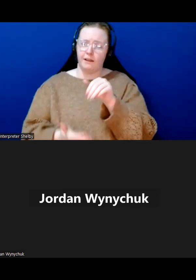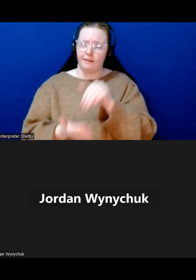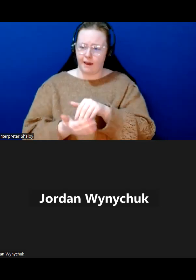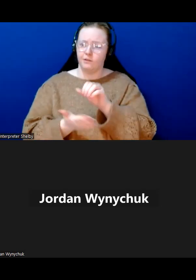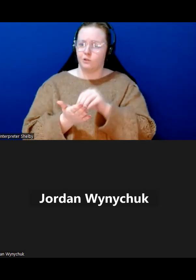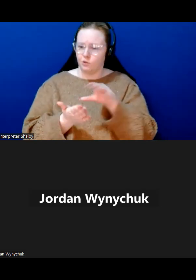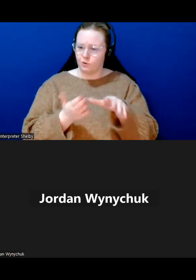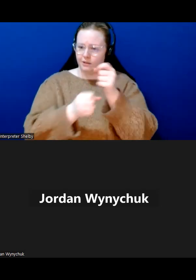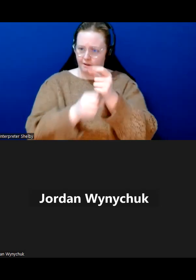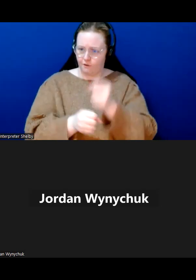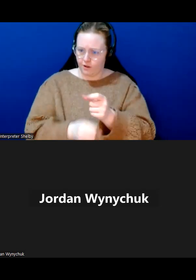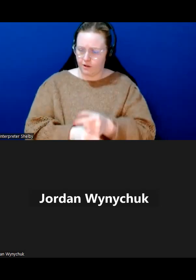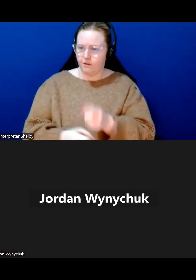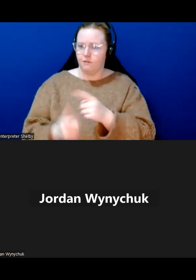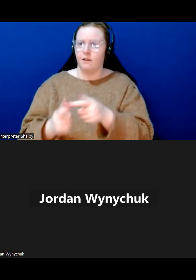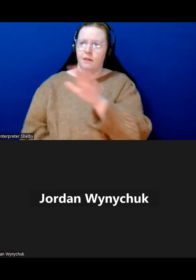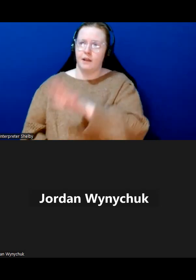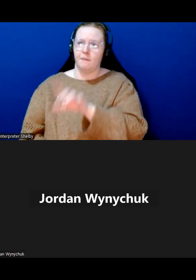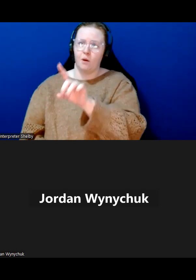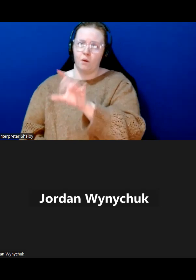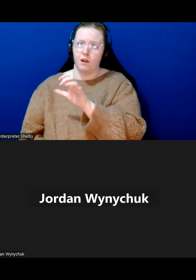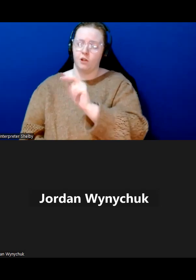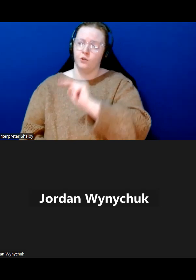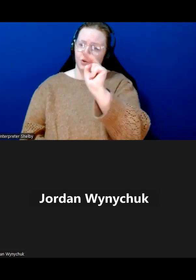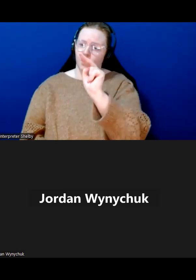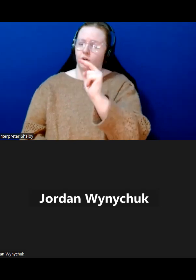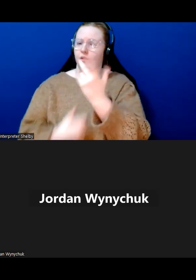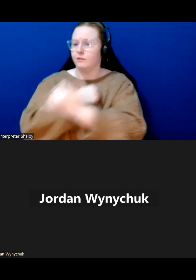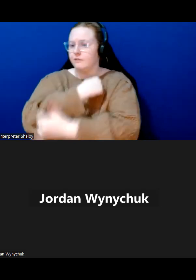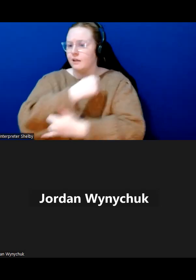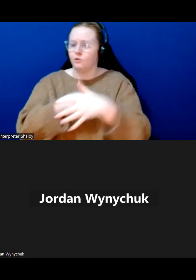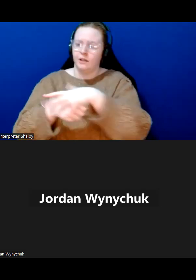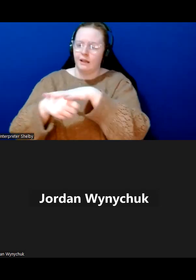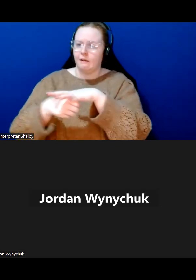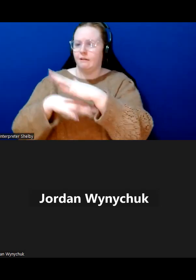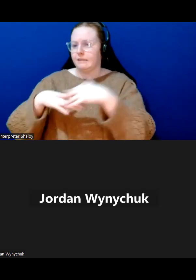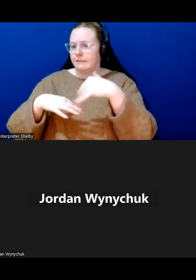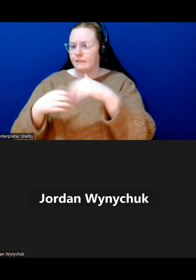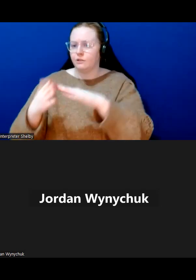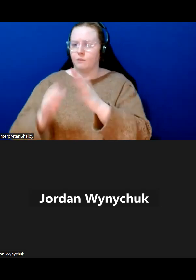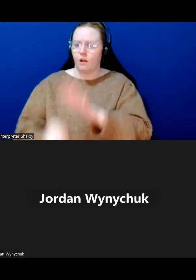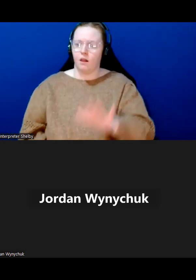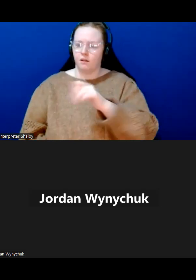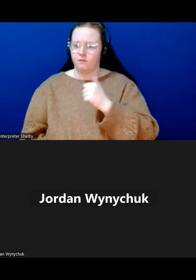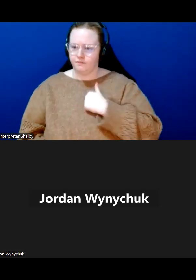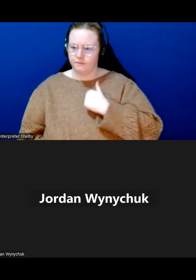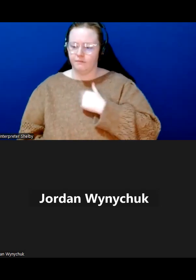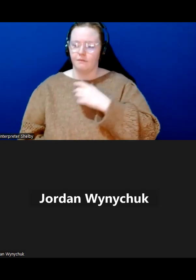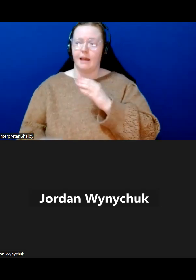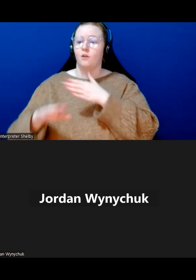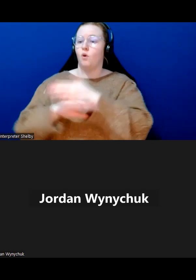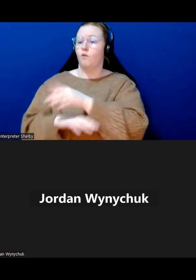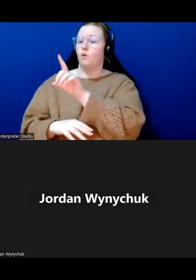working with 100 northern, rural, and Indigenous communities across Canada, as well as over 100 what we call